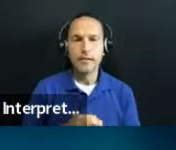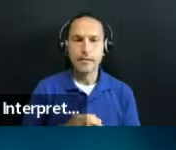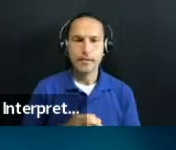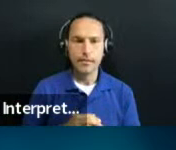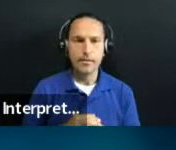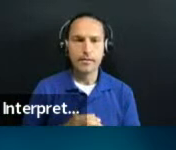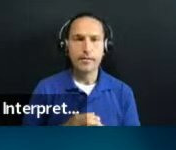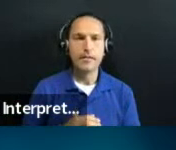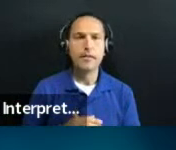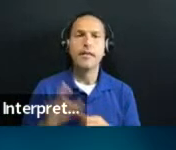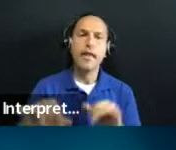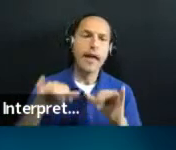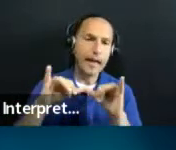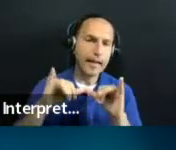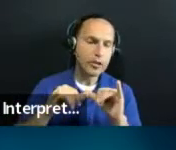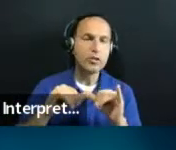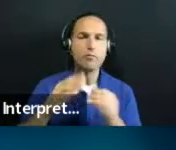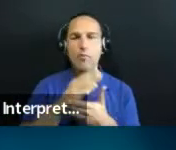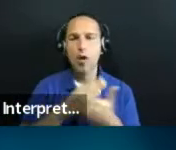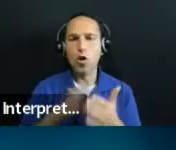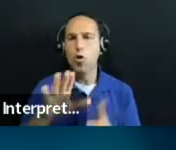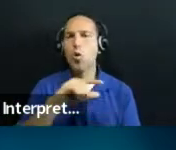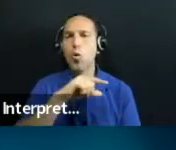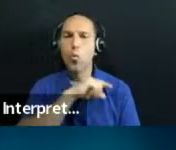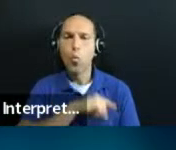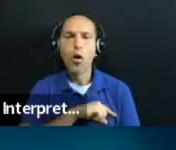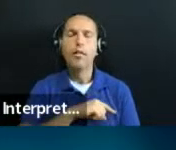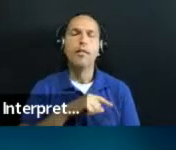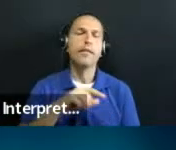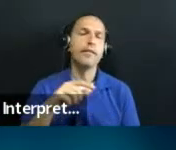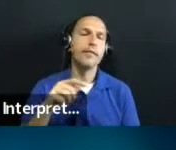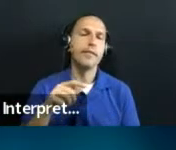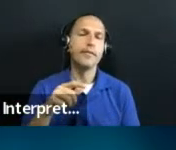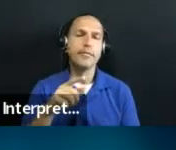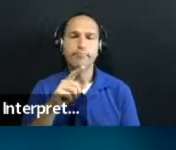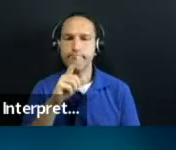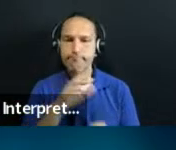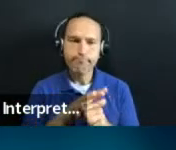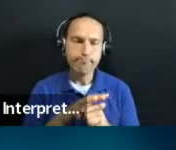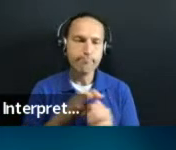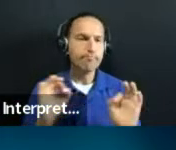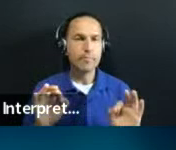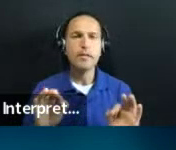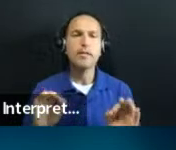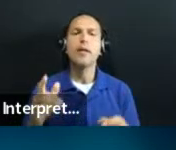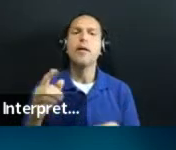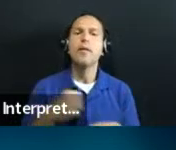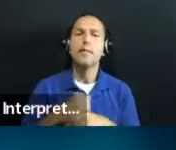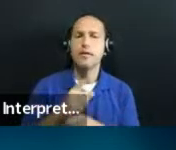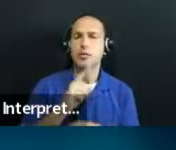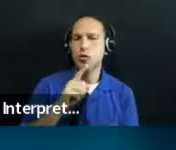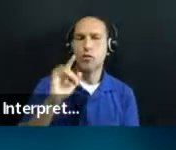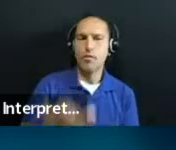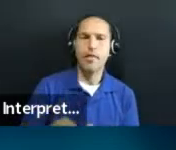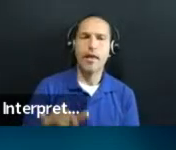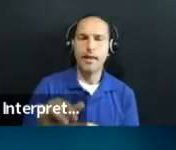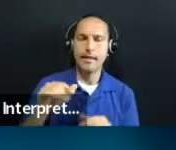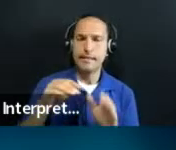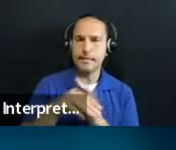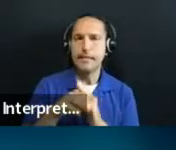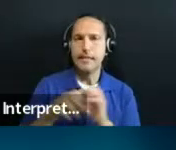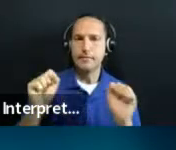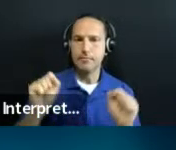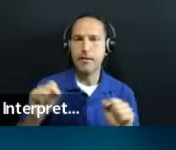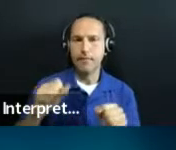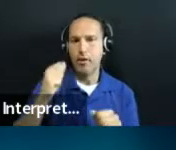and engineering phases, your quality assurance, right? Making sure that accessibility is always considered in